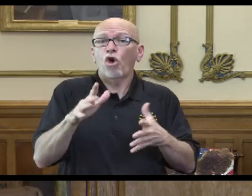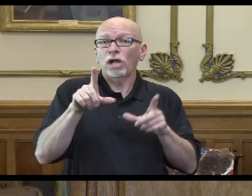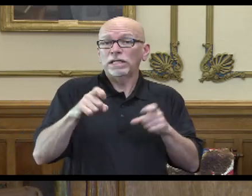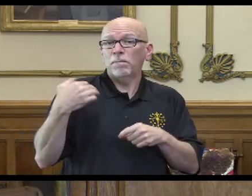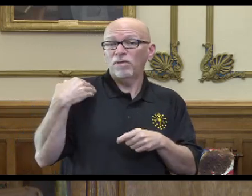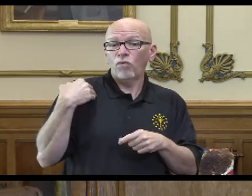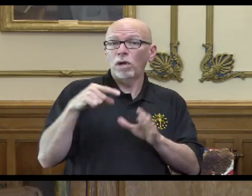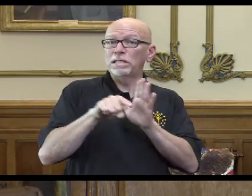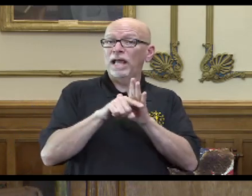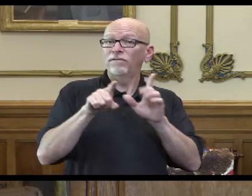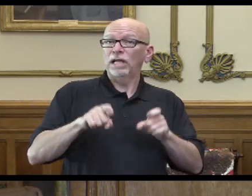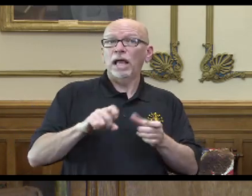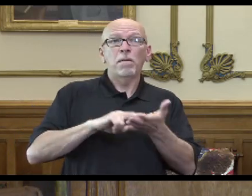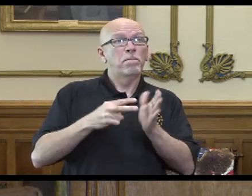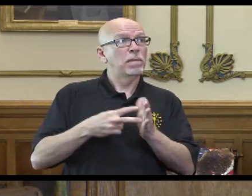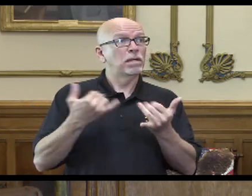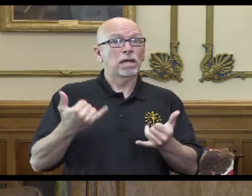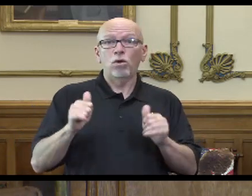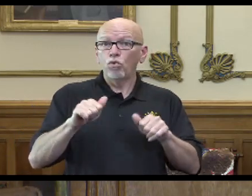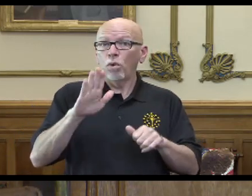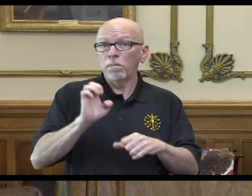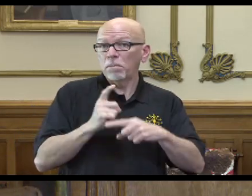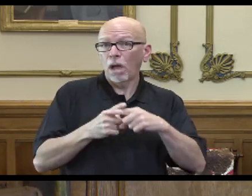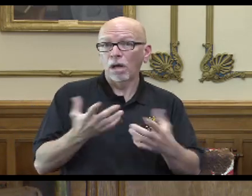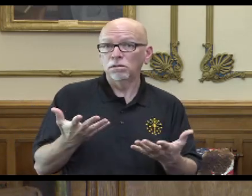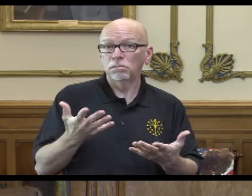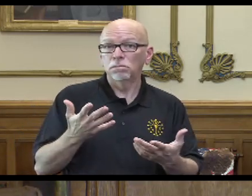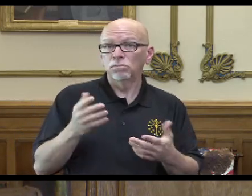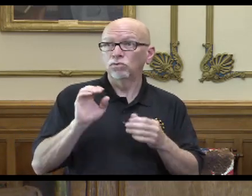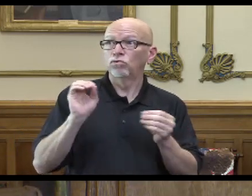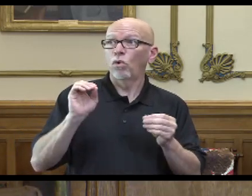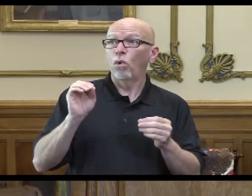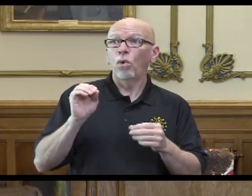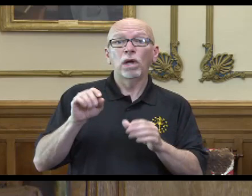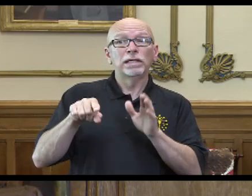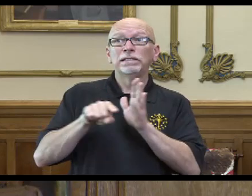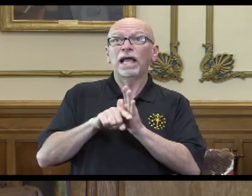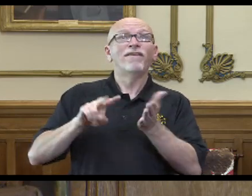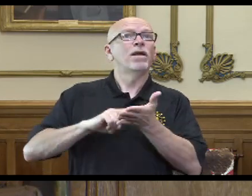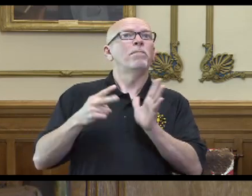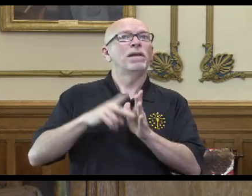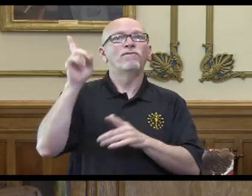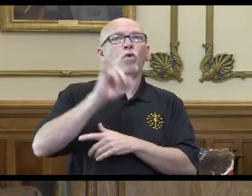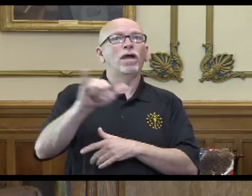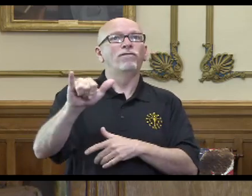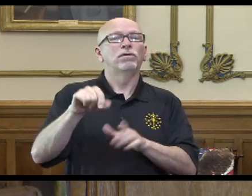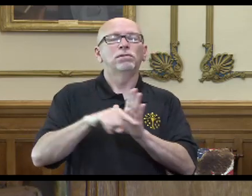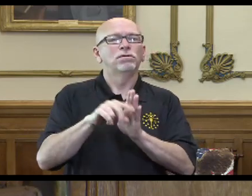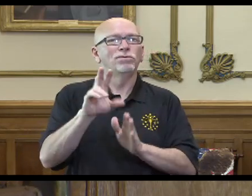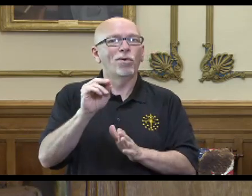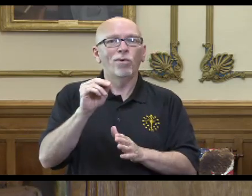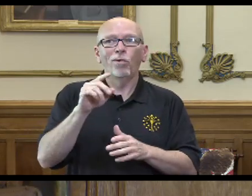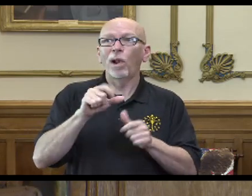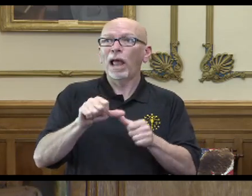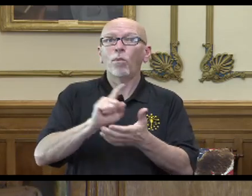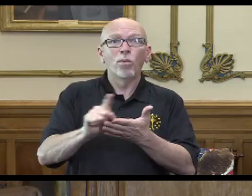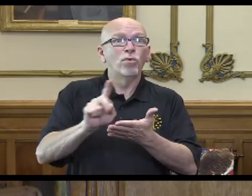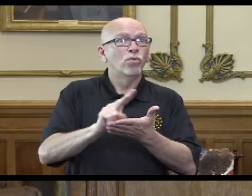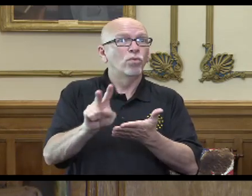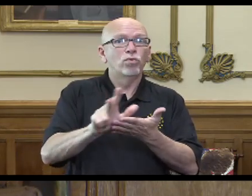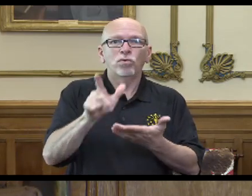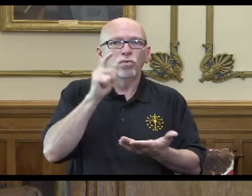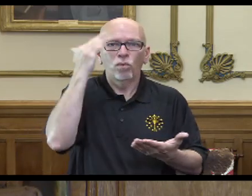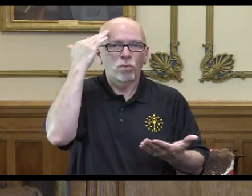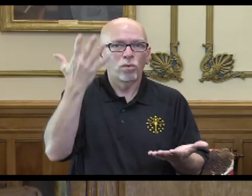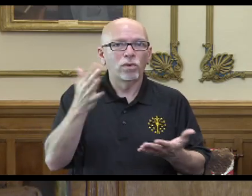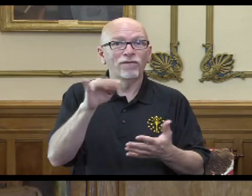negative doesn't mean that you couldn't be positive now, right? There's no ongoing, we know that lasts for a week or 2 weeks or 3 weeks. The other things,